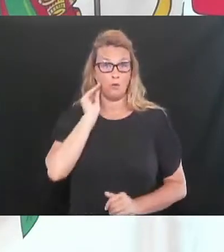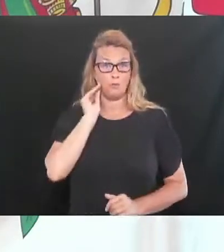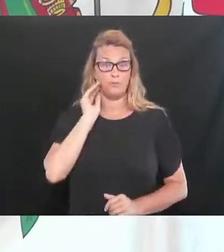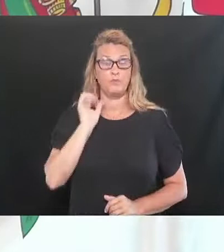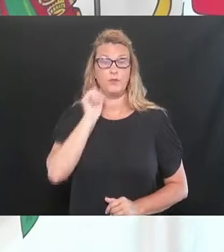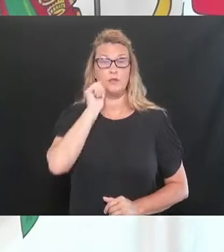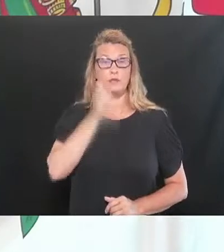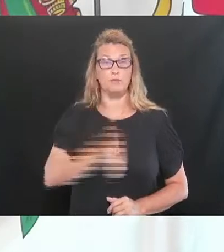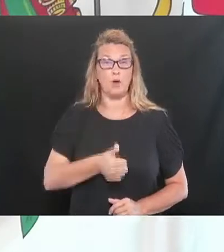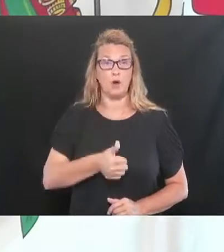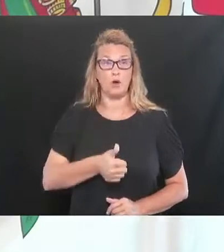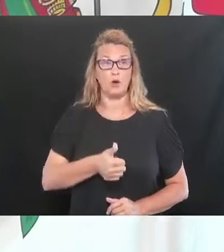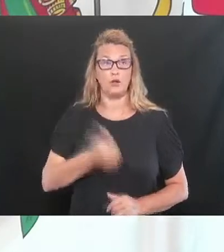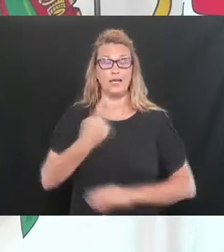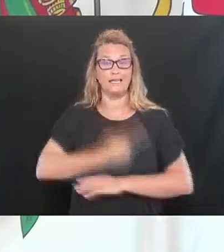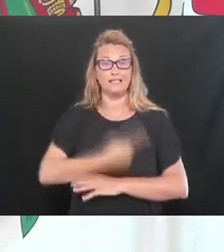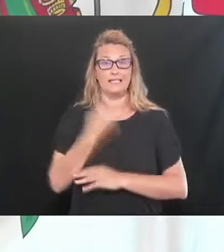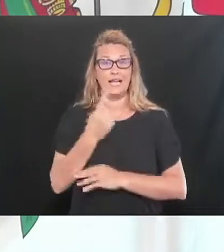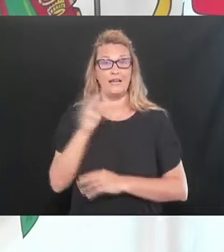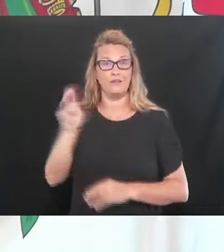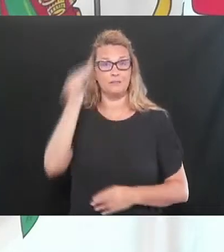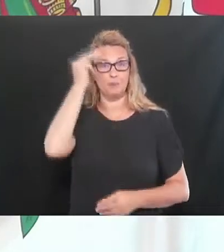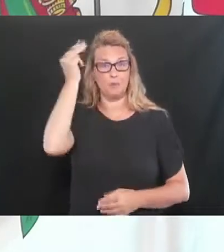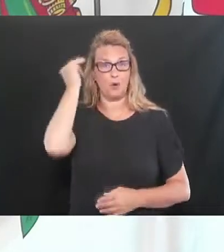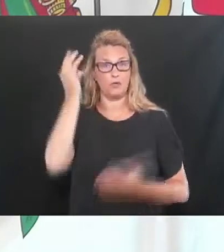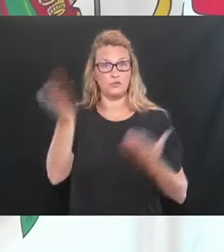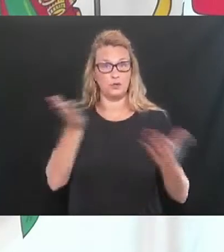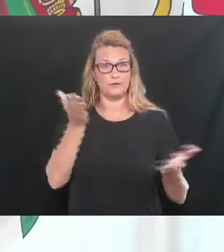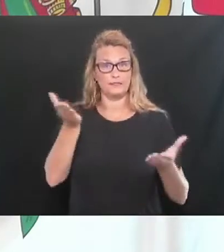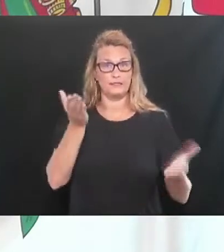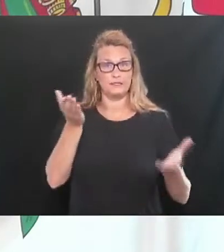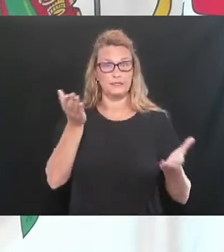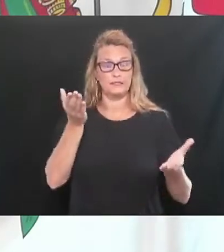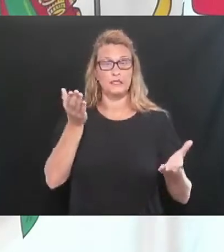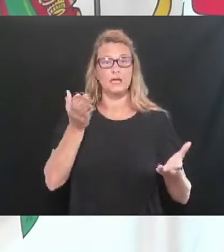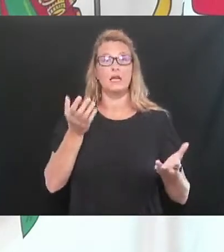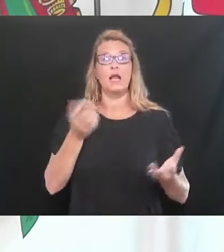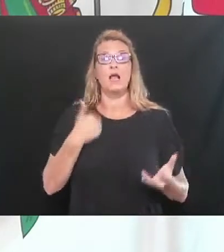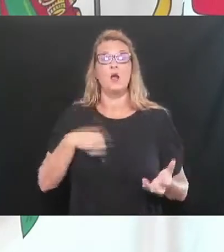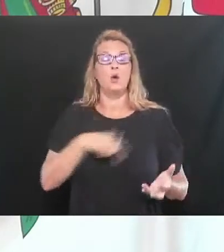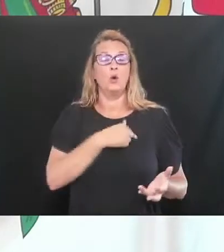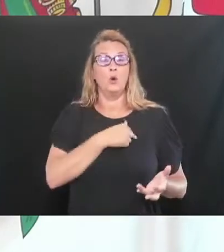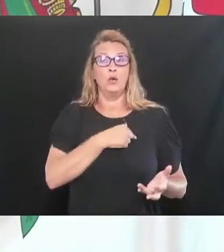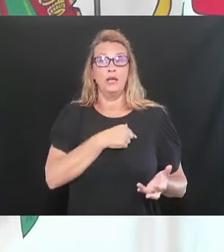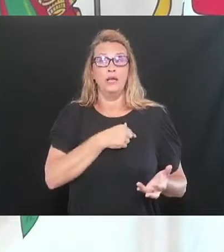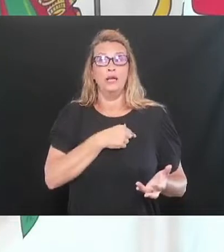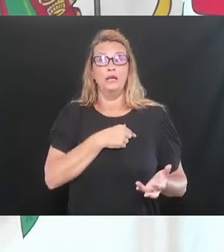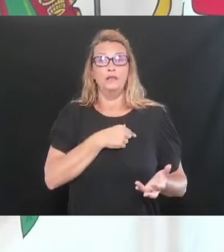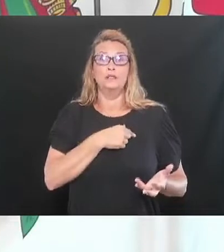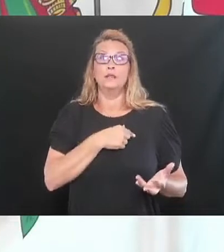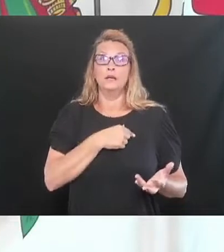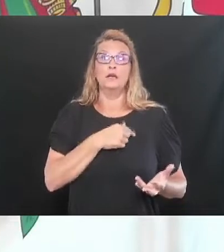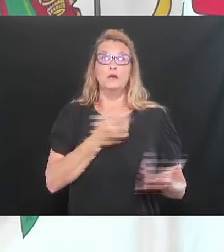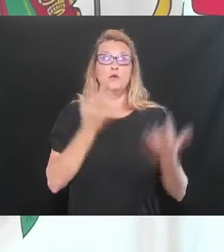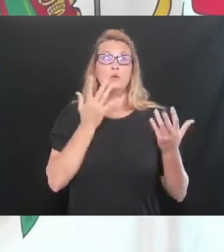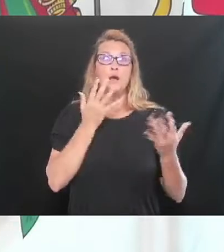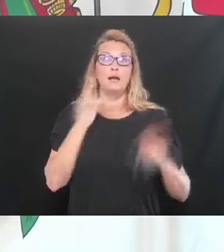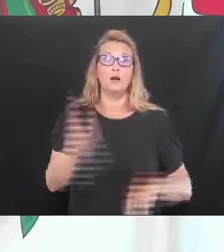is the day of his memorial services, and absolutely, it's been a long time coming